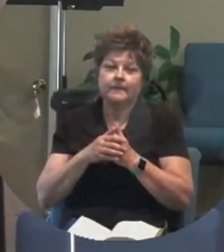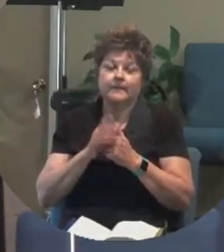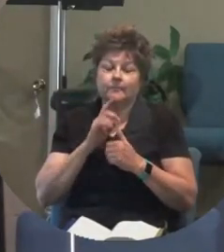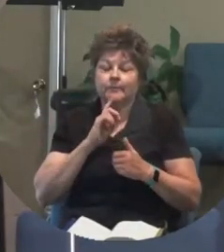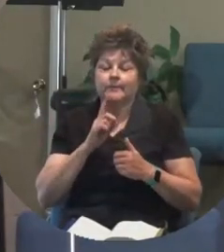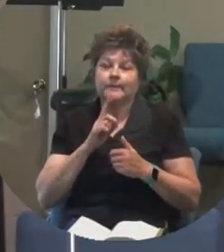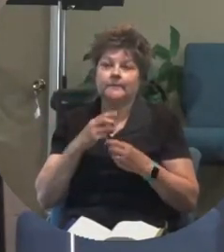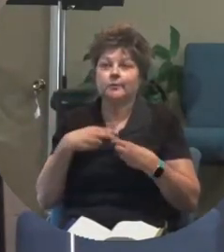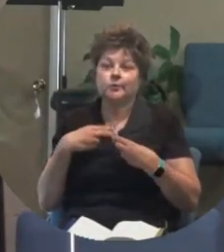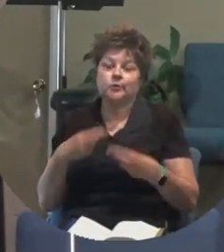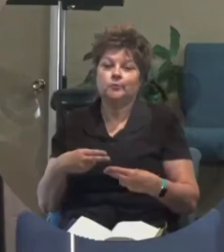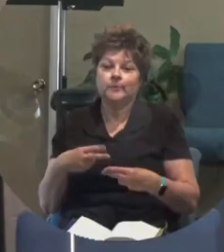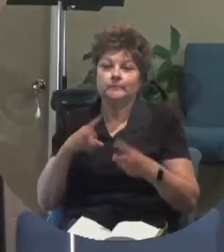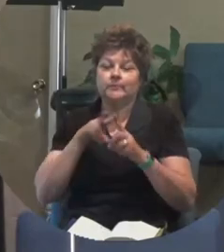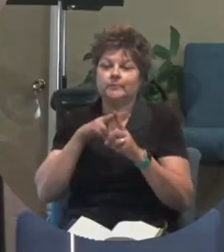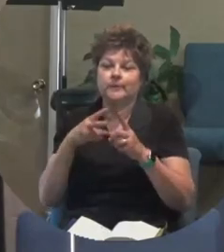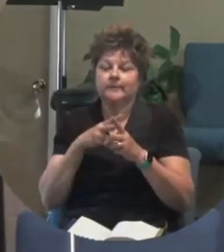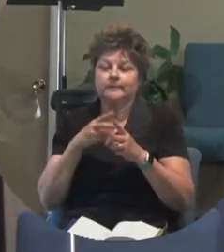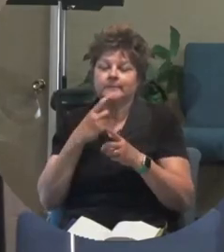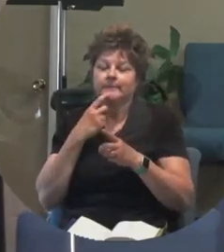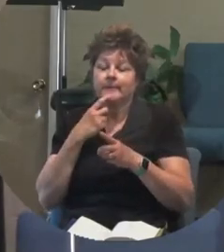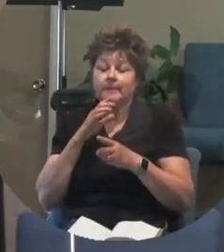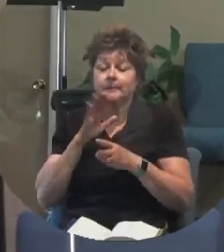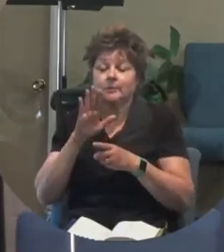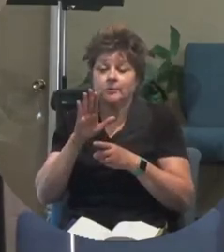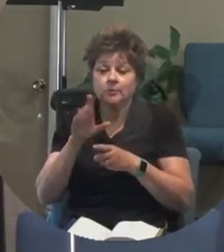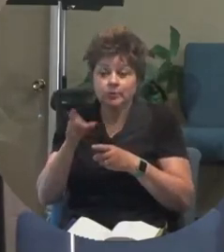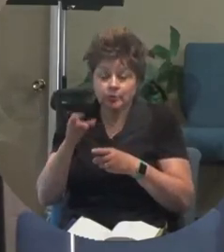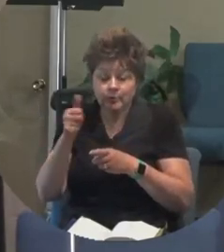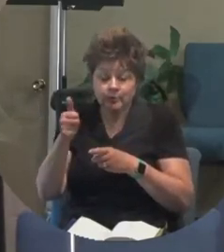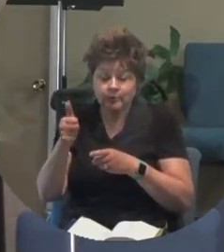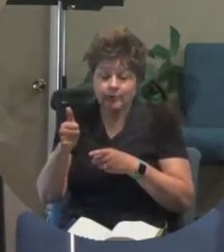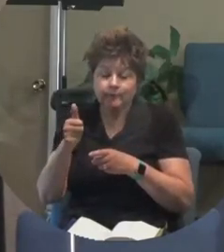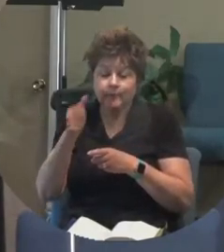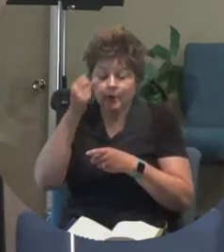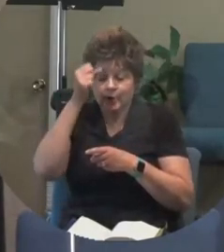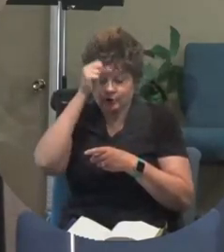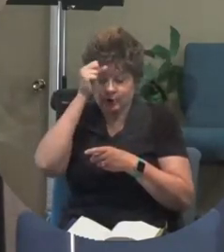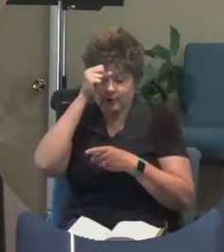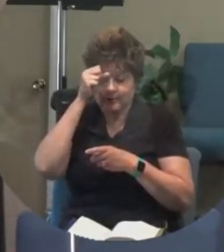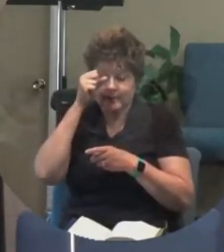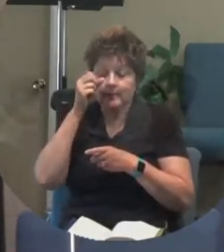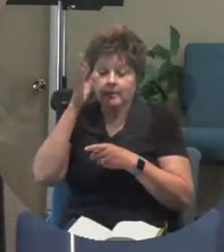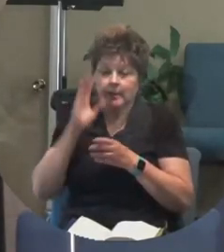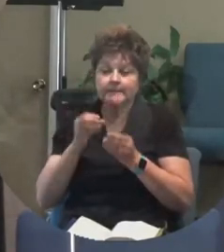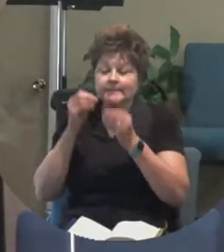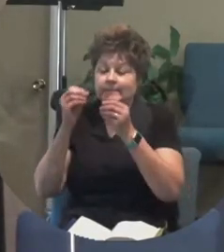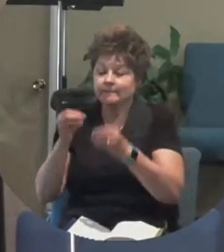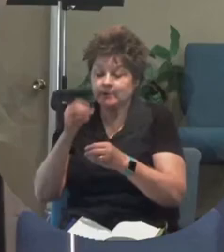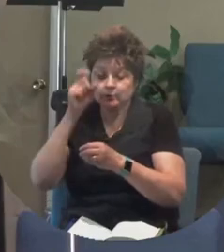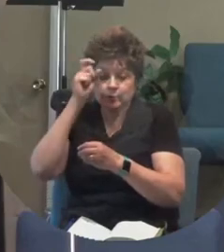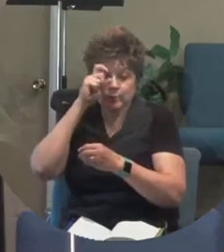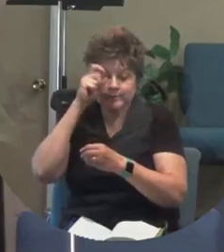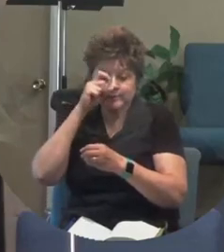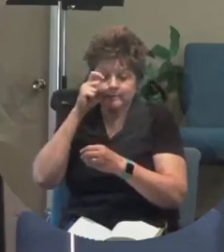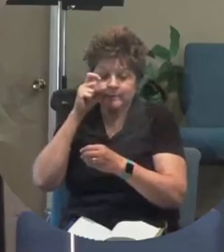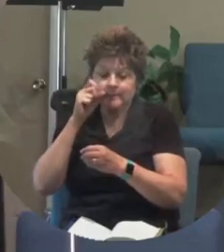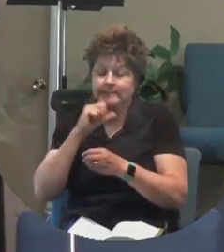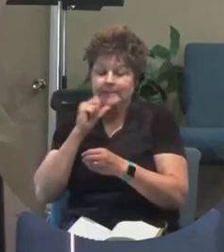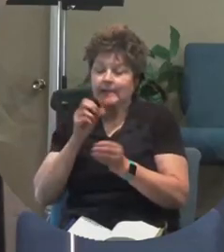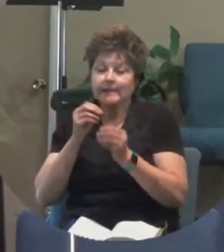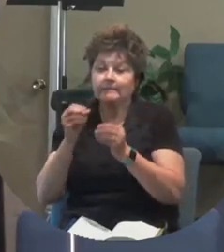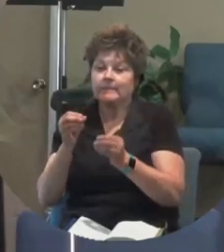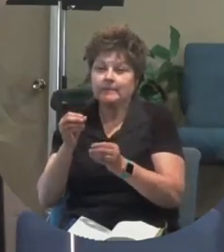sense, you're Solomon, okay? God has granted you the wisdom He hasn't granted anyone else, and